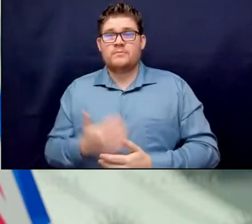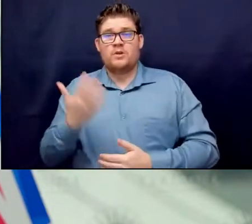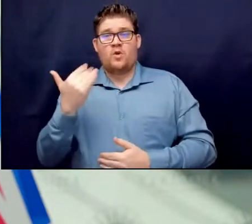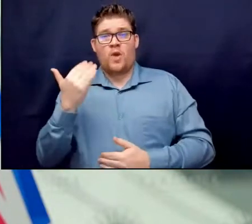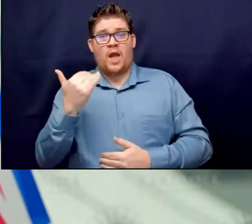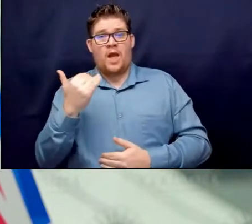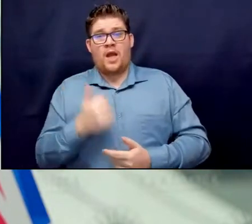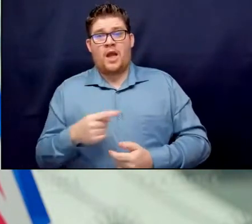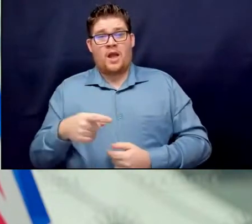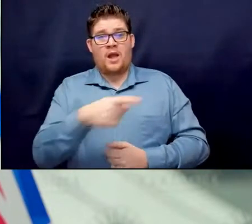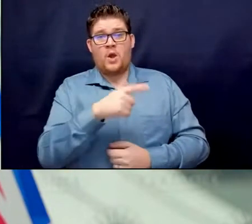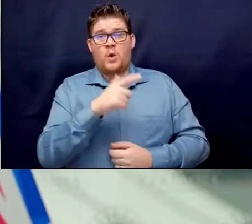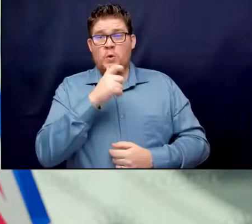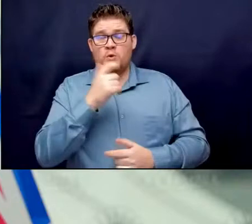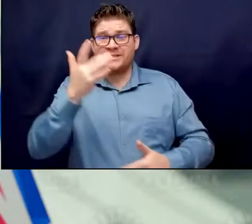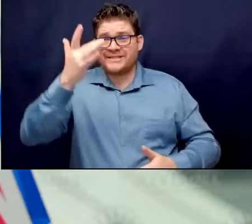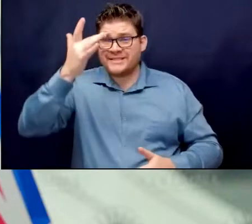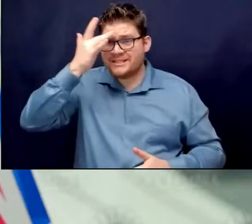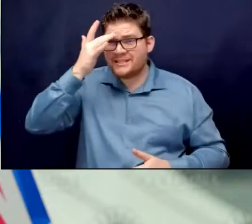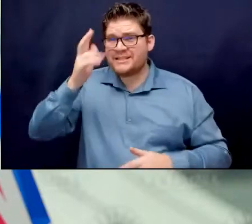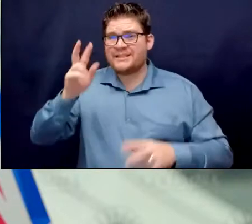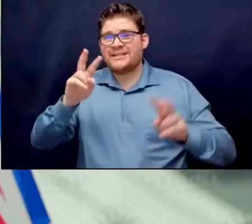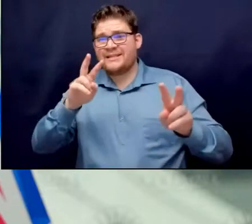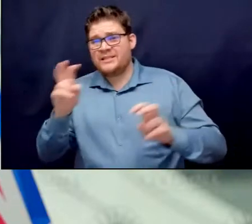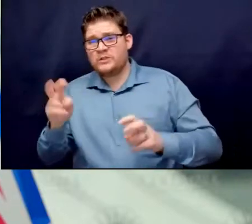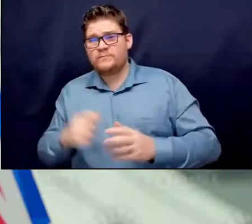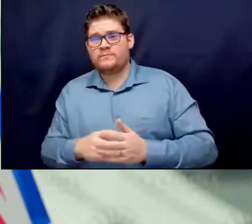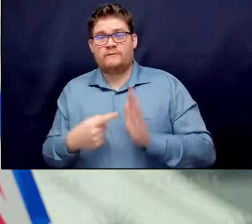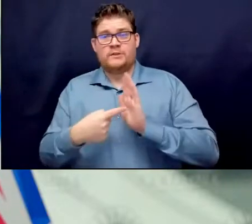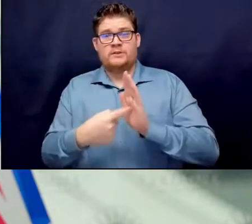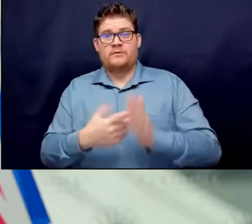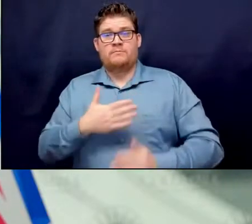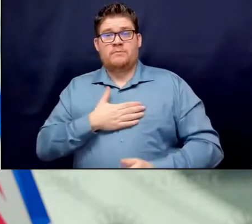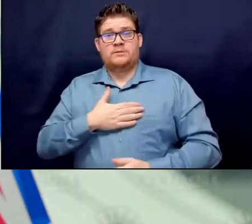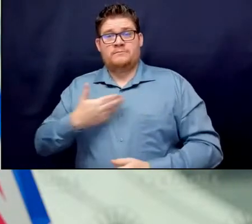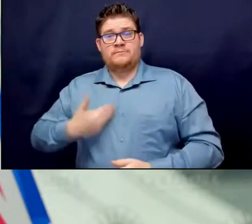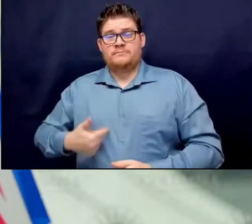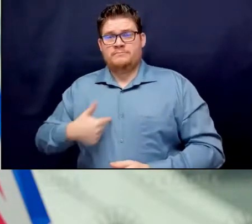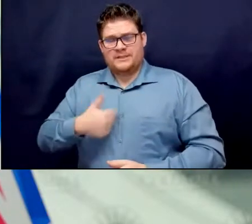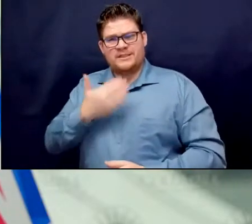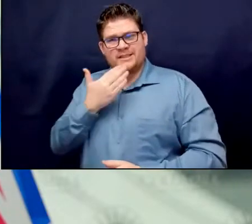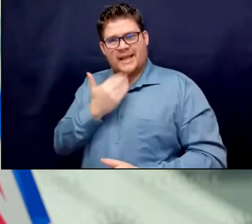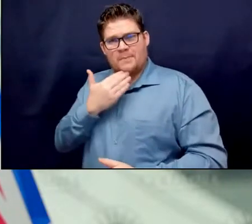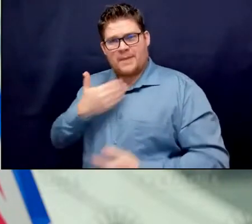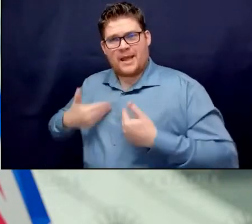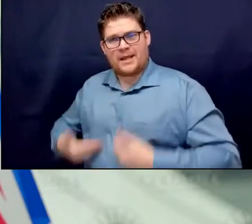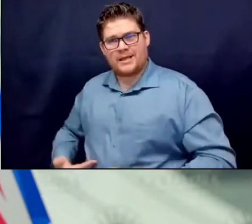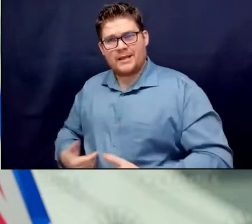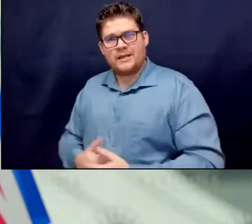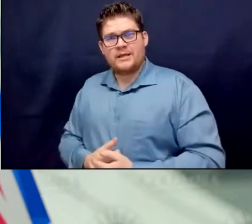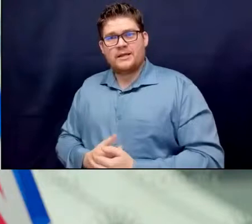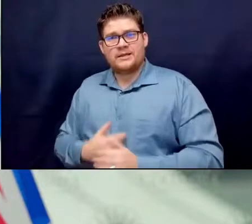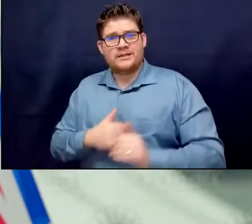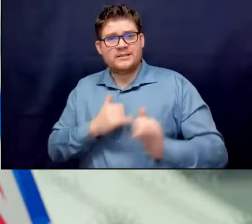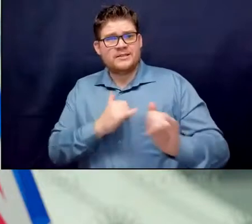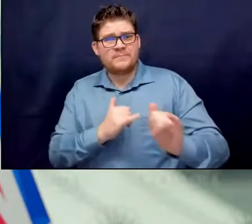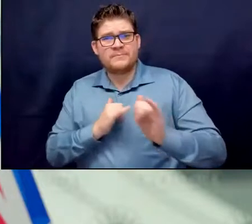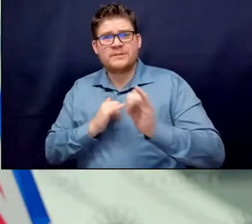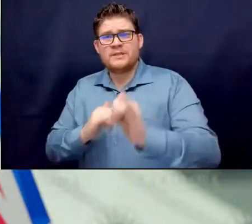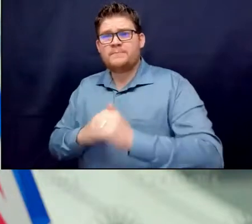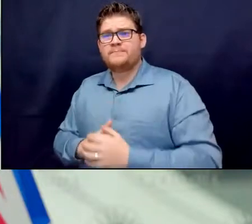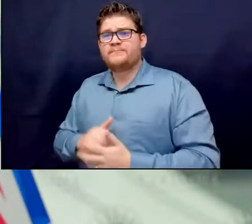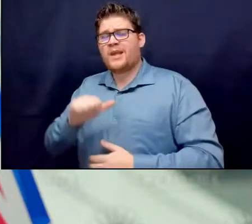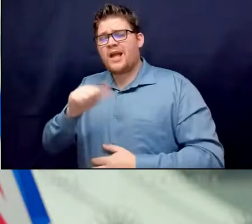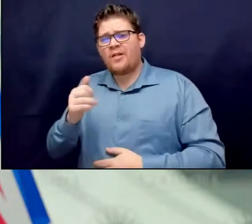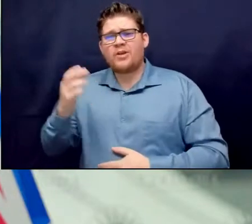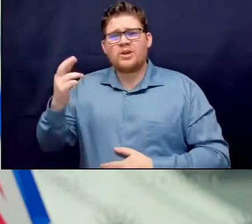so. This is important for you, for your family, and for your health equally. All those, and it's shown again